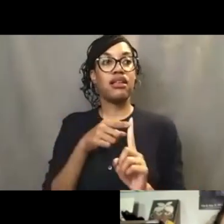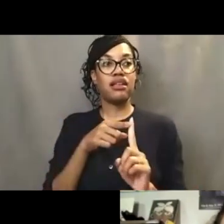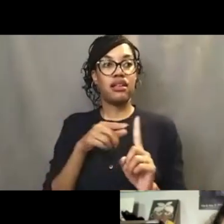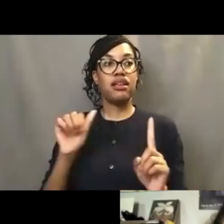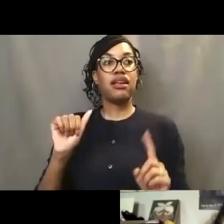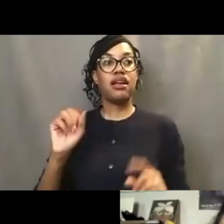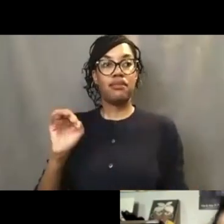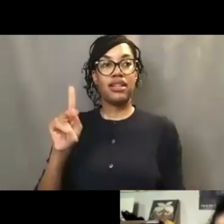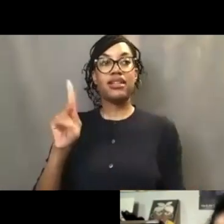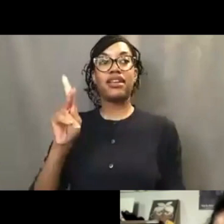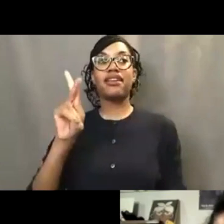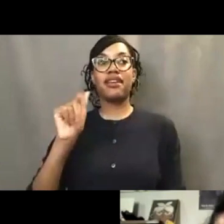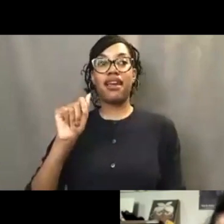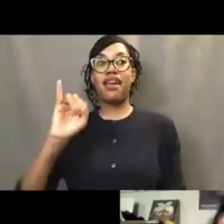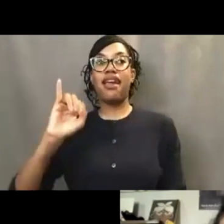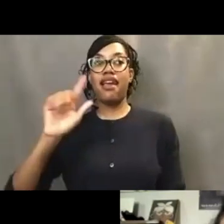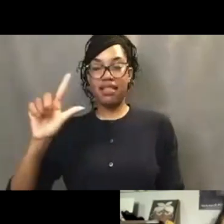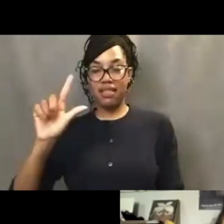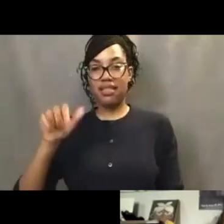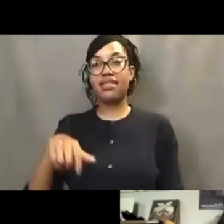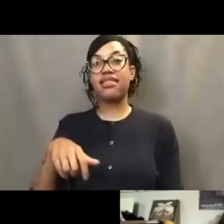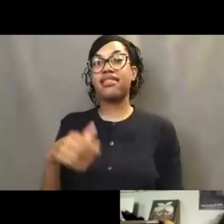as well. Welcome, Amanda.